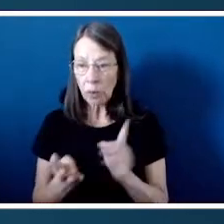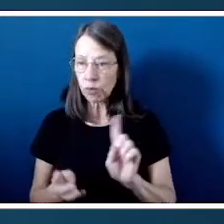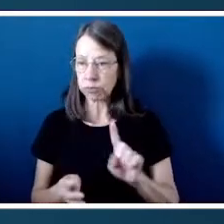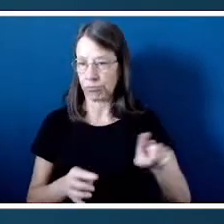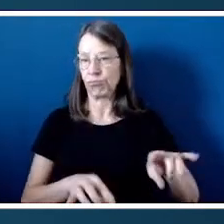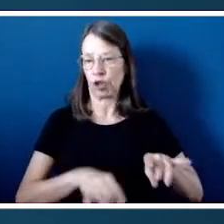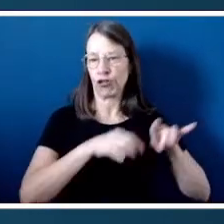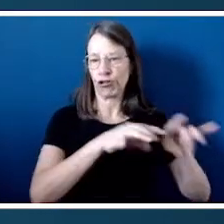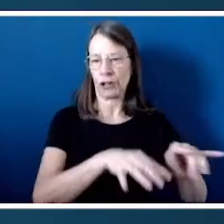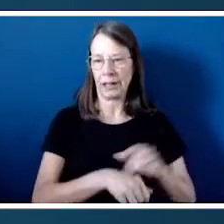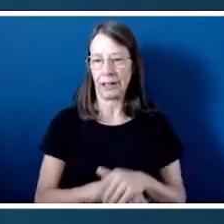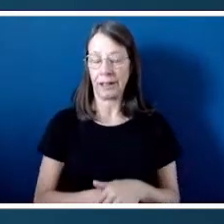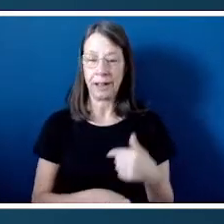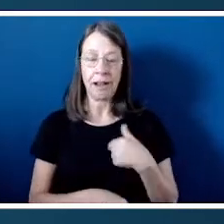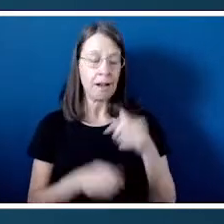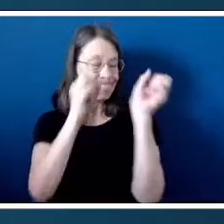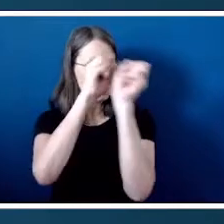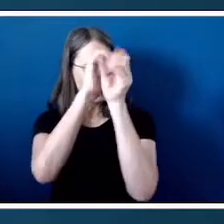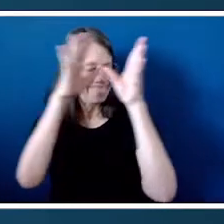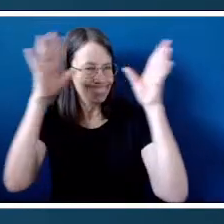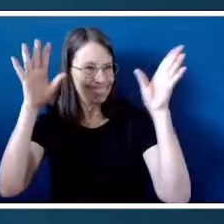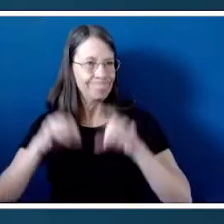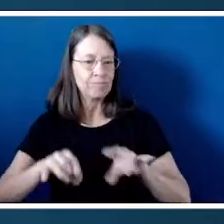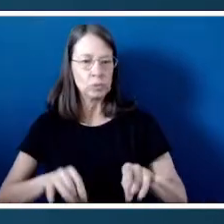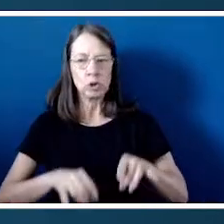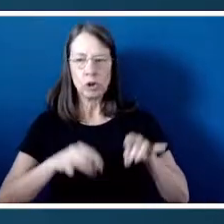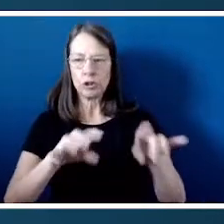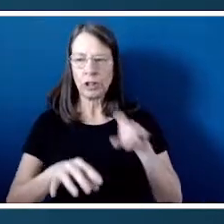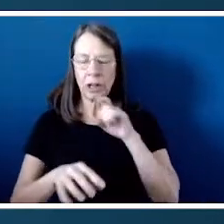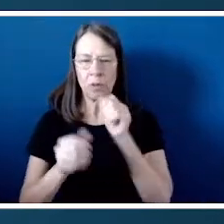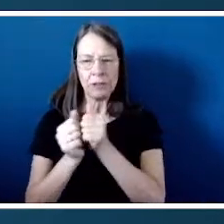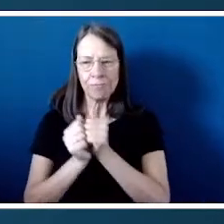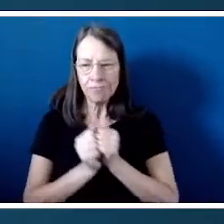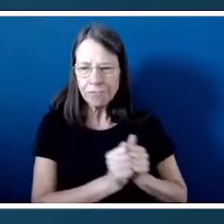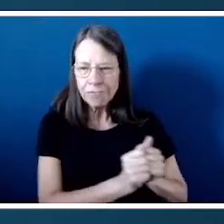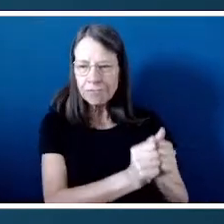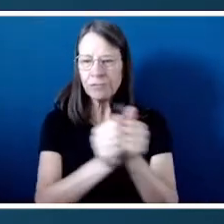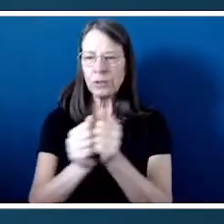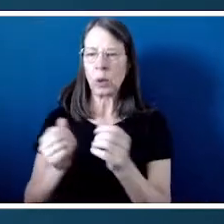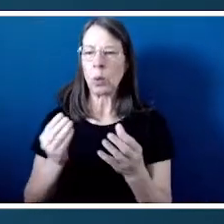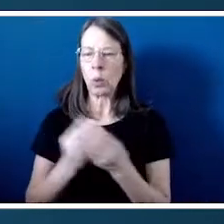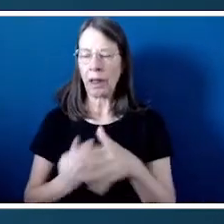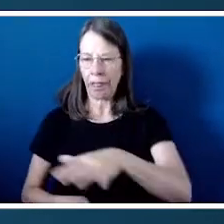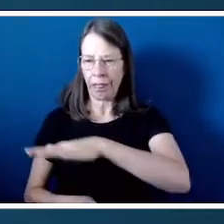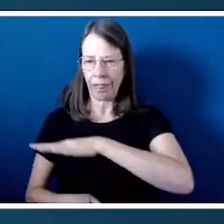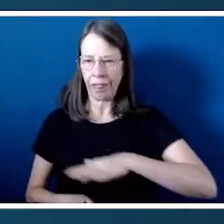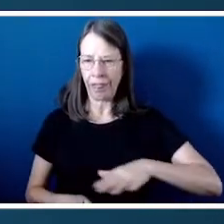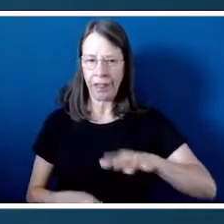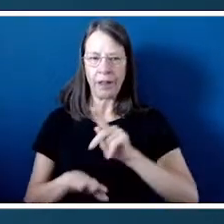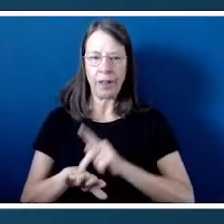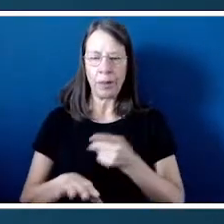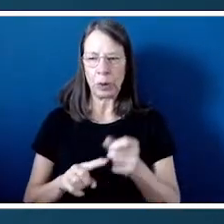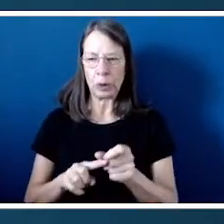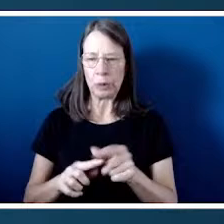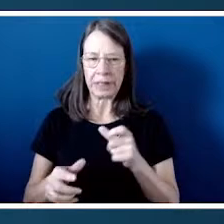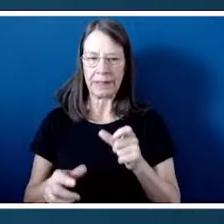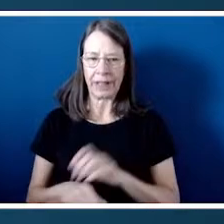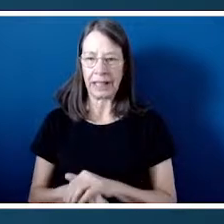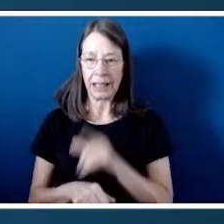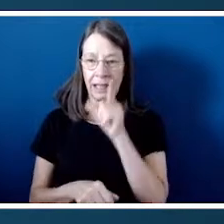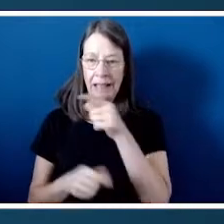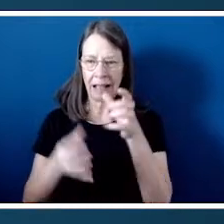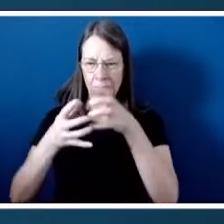of Australia working with the countries of the Blue Pacific to rise as the world's